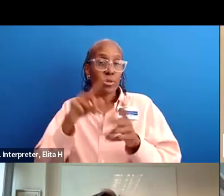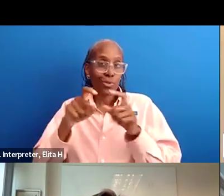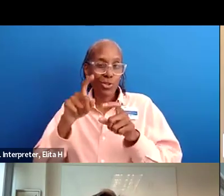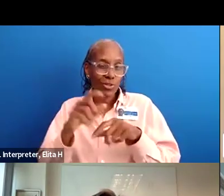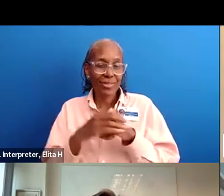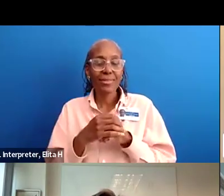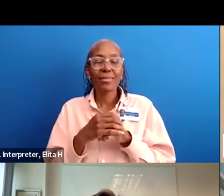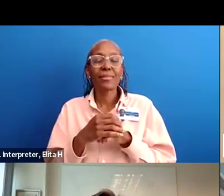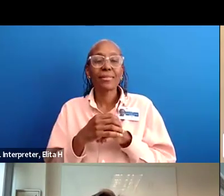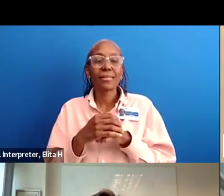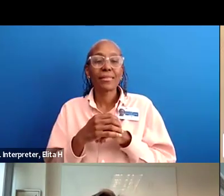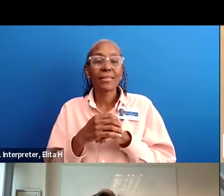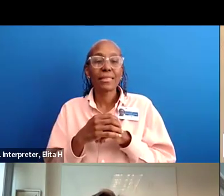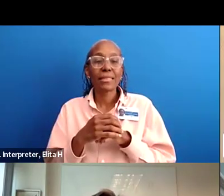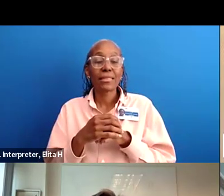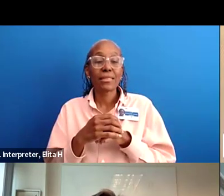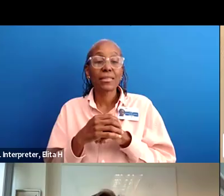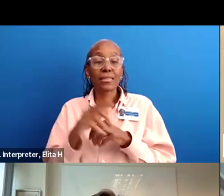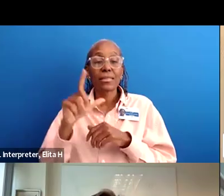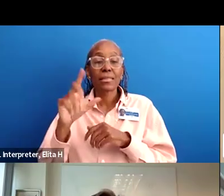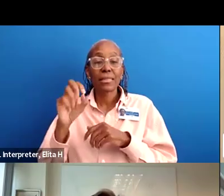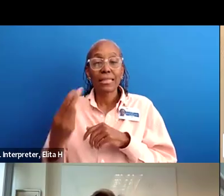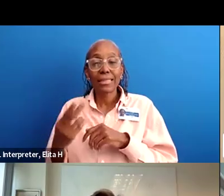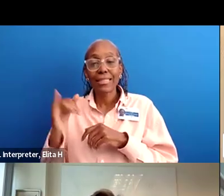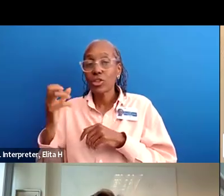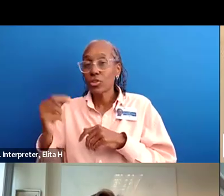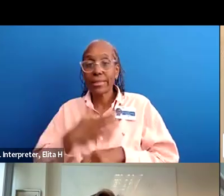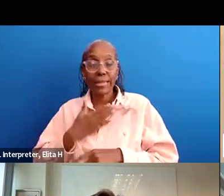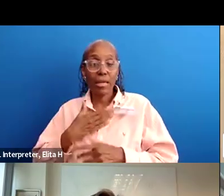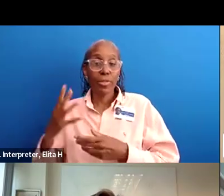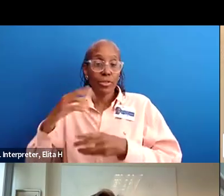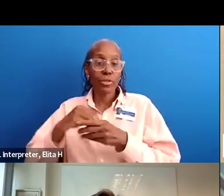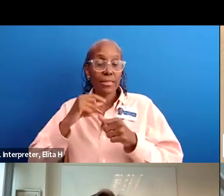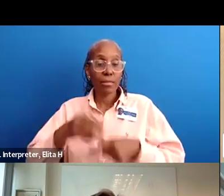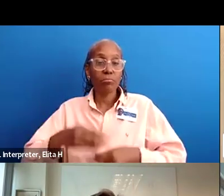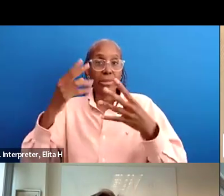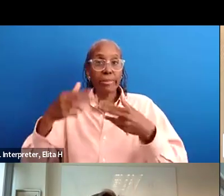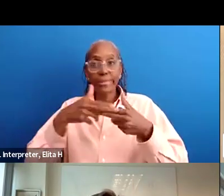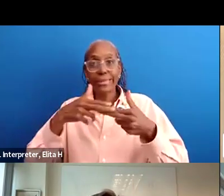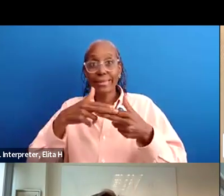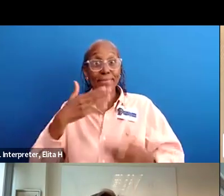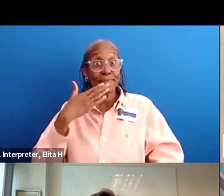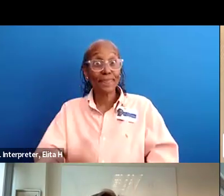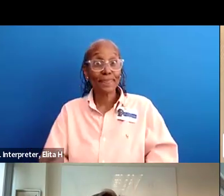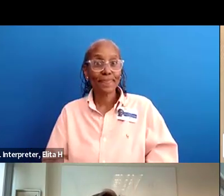questions. But Leigh and Jen, also feel free to jump in as I pull up my slides.